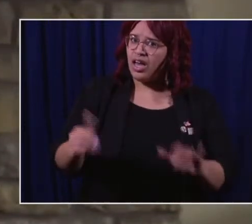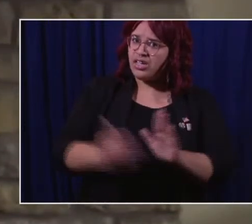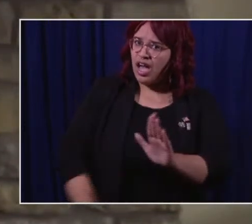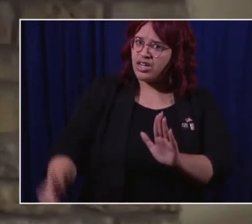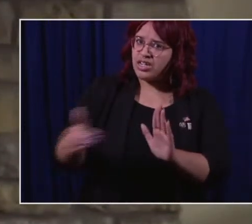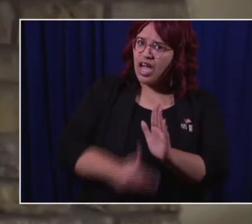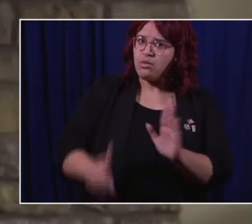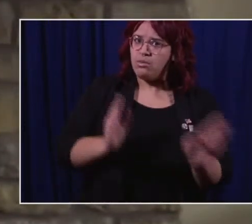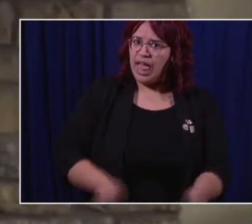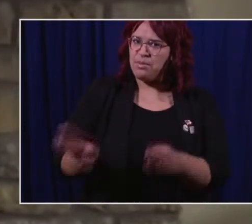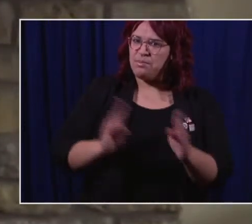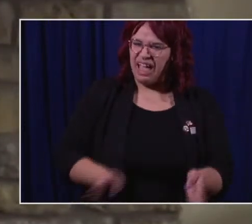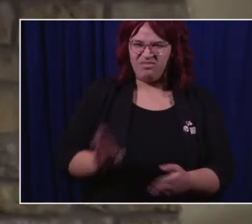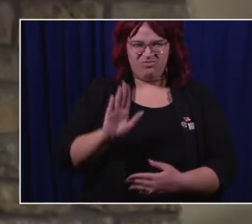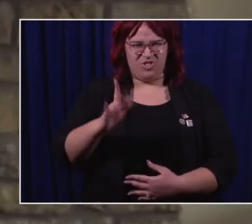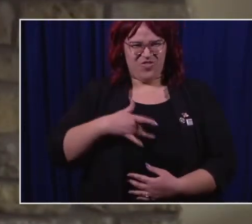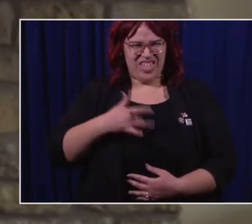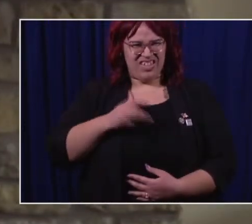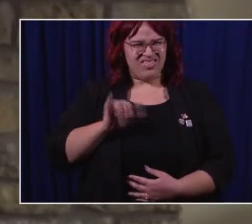press conference before